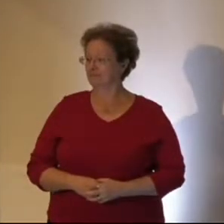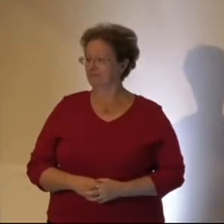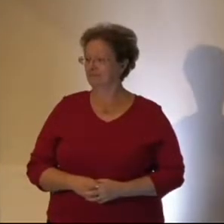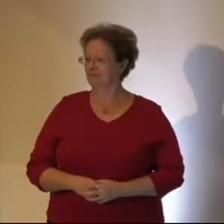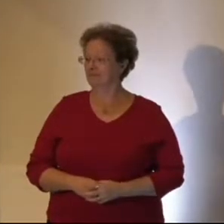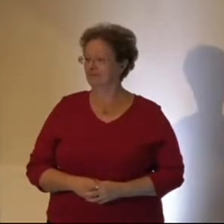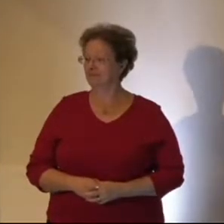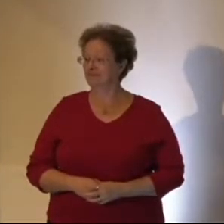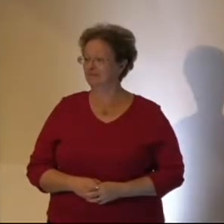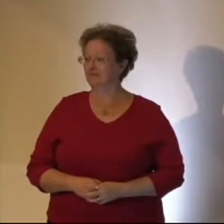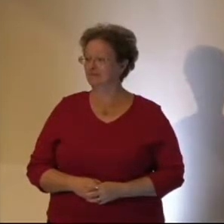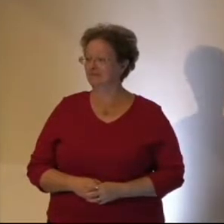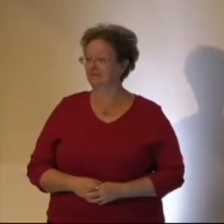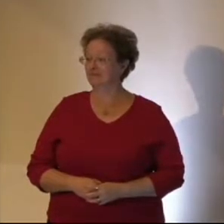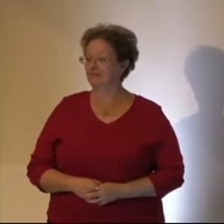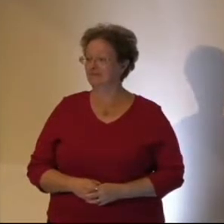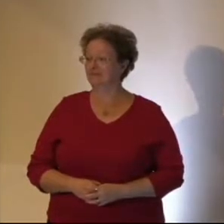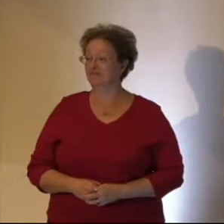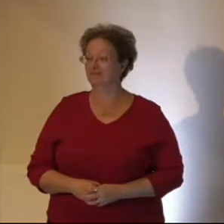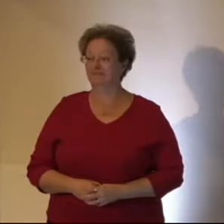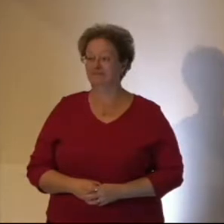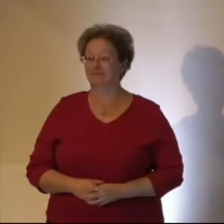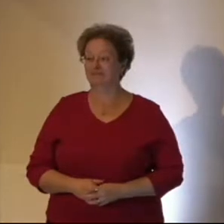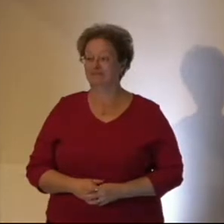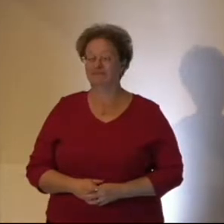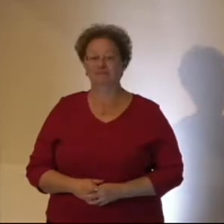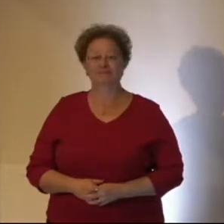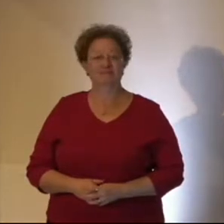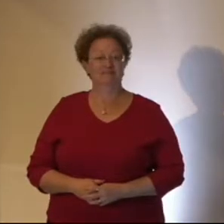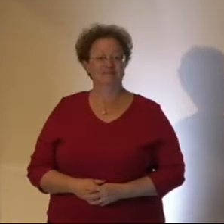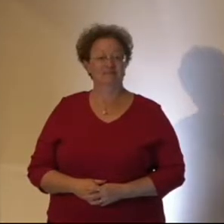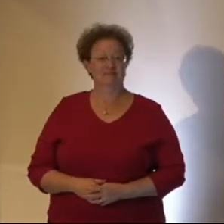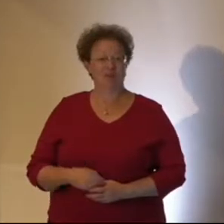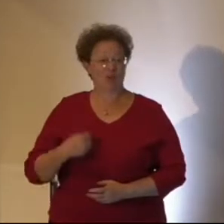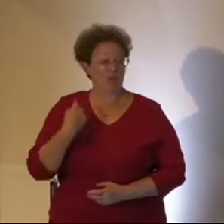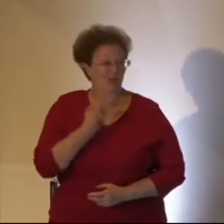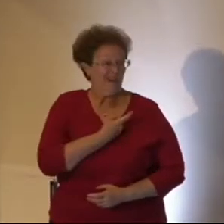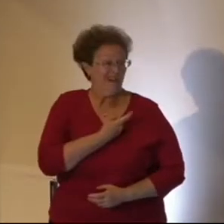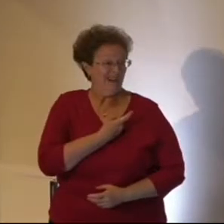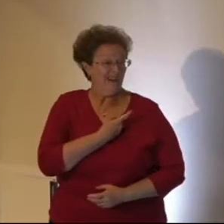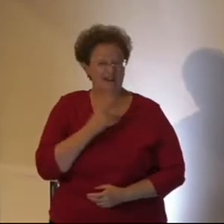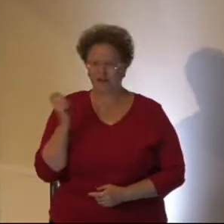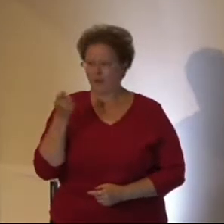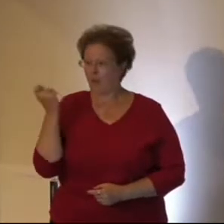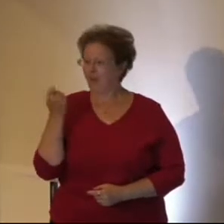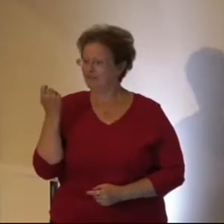When I observe this behavior, I can't help but ask myself, "We won?